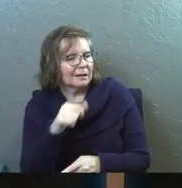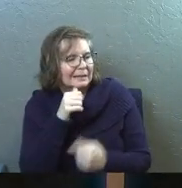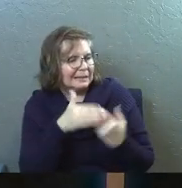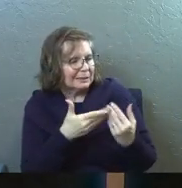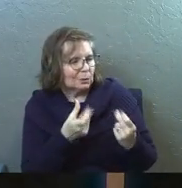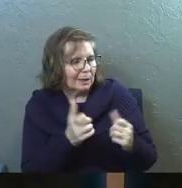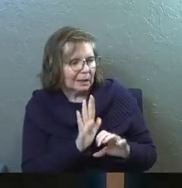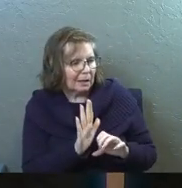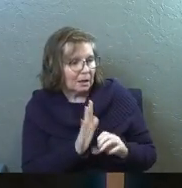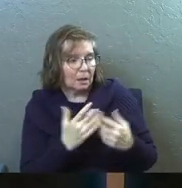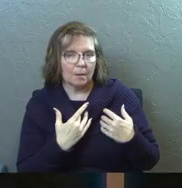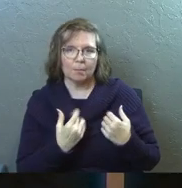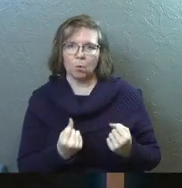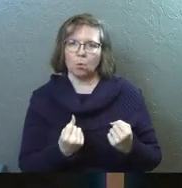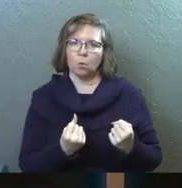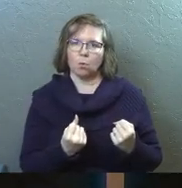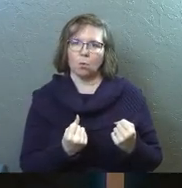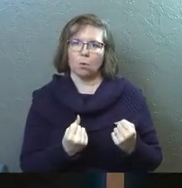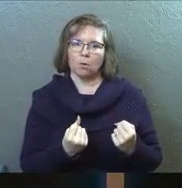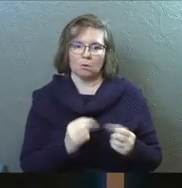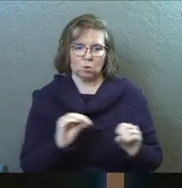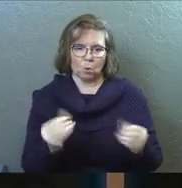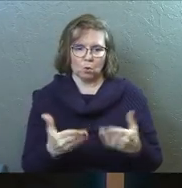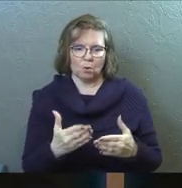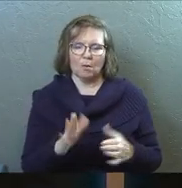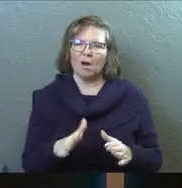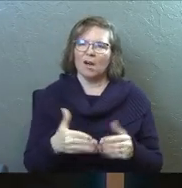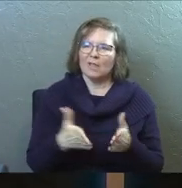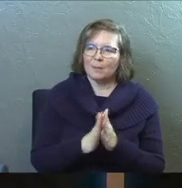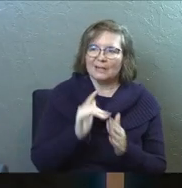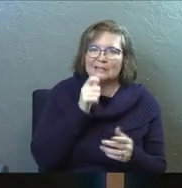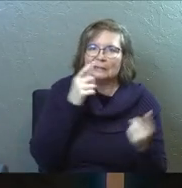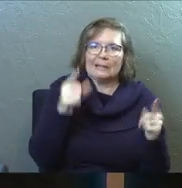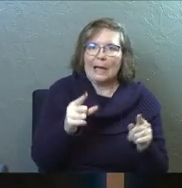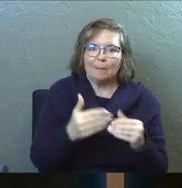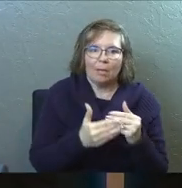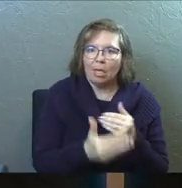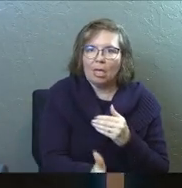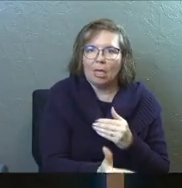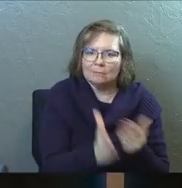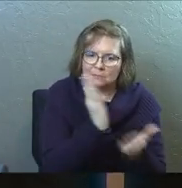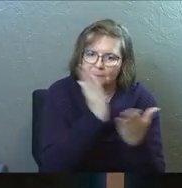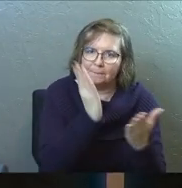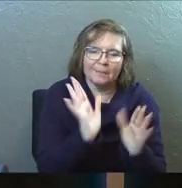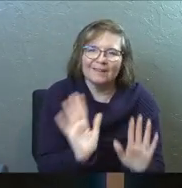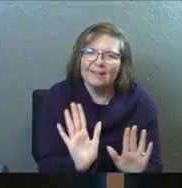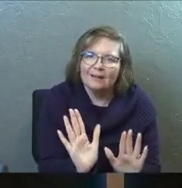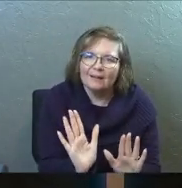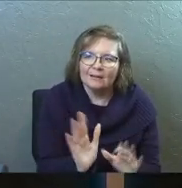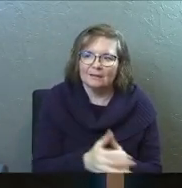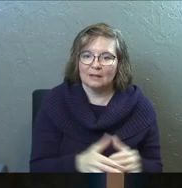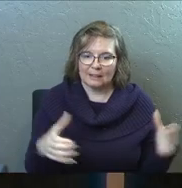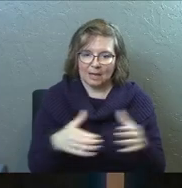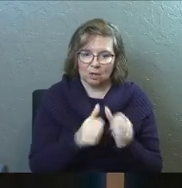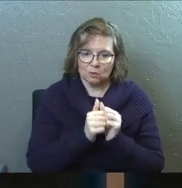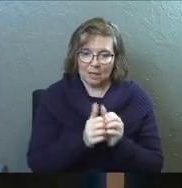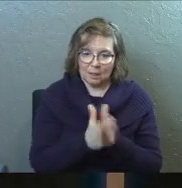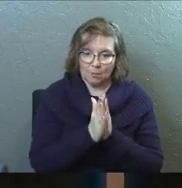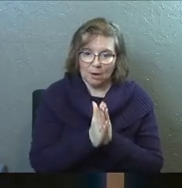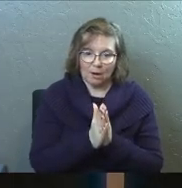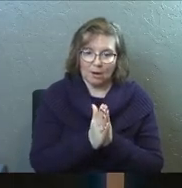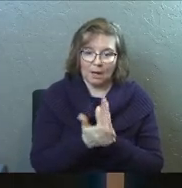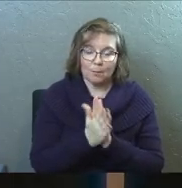Boldness. Nobody in that room said, hey, let's pray that this doesn't happen anymore. Like, hey, let's all gather together in a prayer meeting